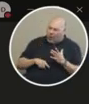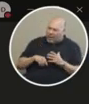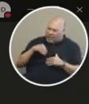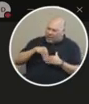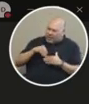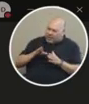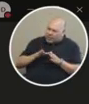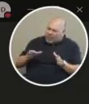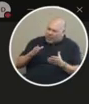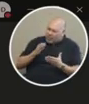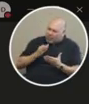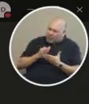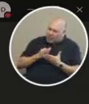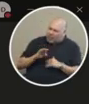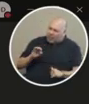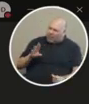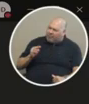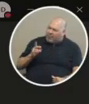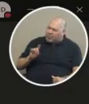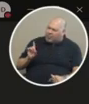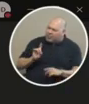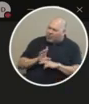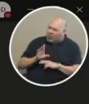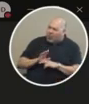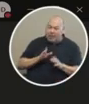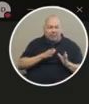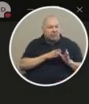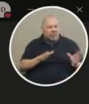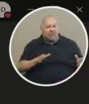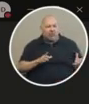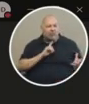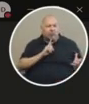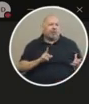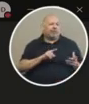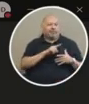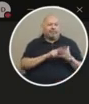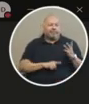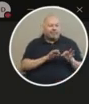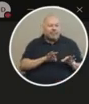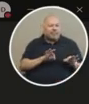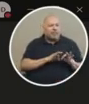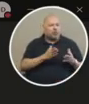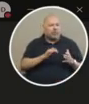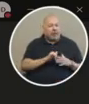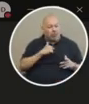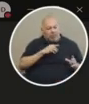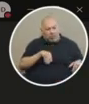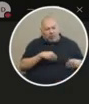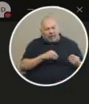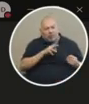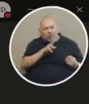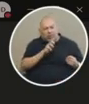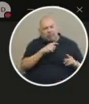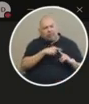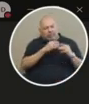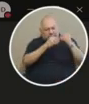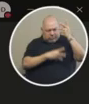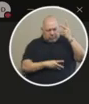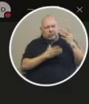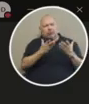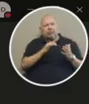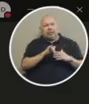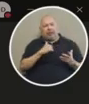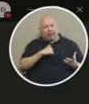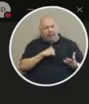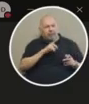general fund that it would be used for? It would go to the general fund to provide the essential services that we're providing, the over 200 plus services,